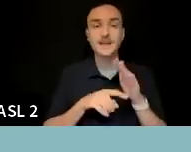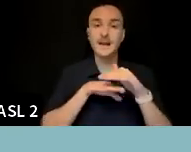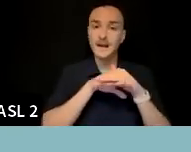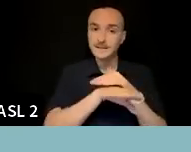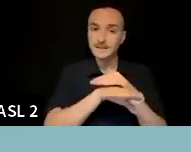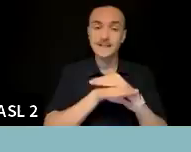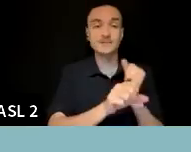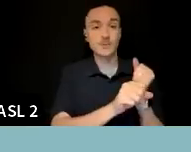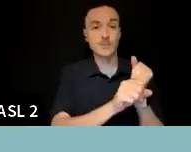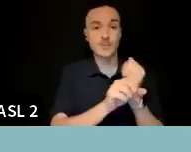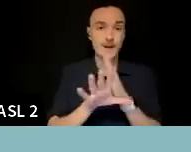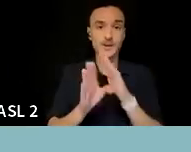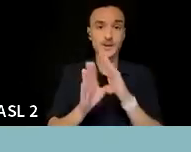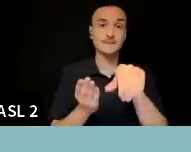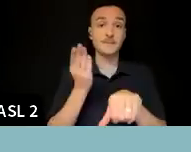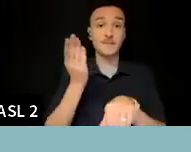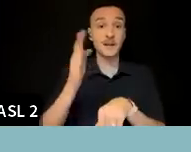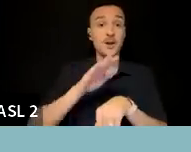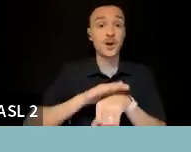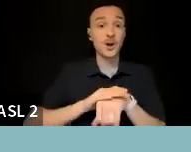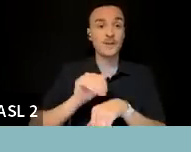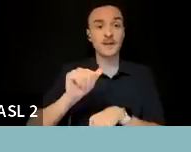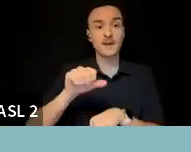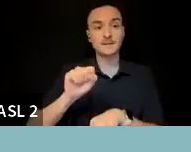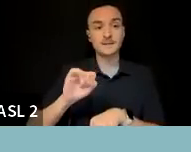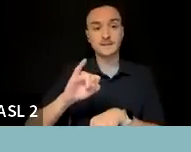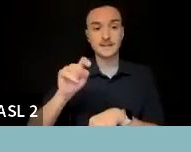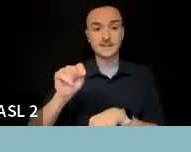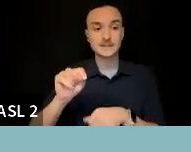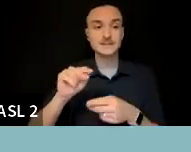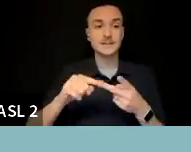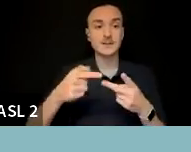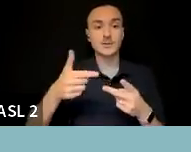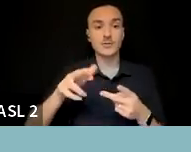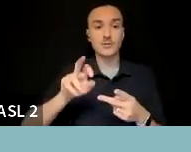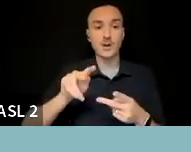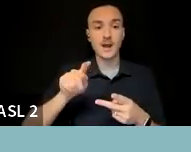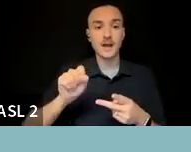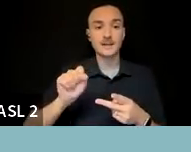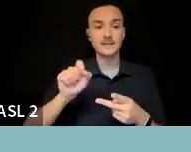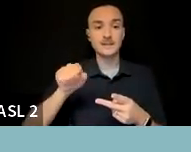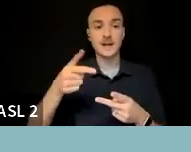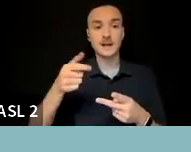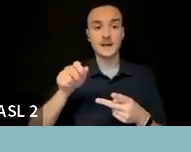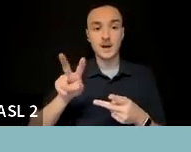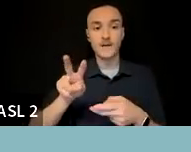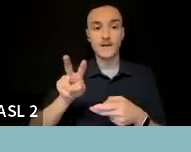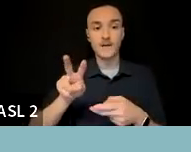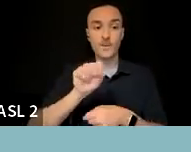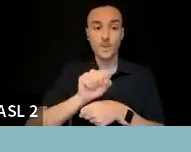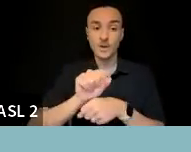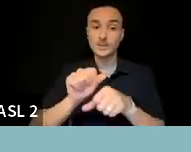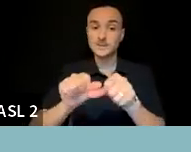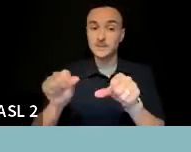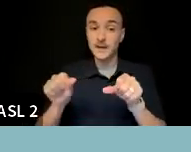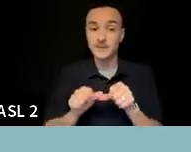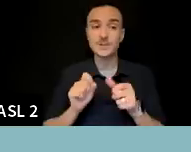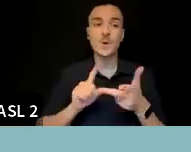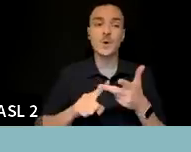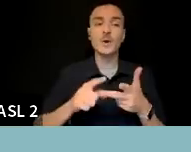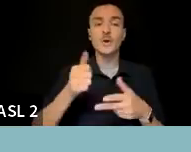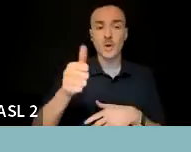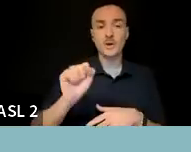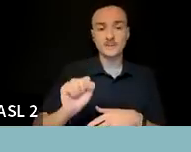NIH's Assist, Grants.gov's Workspace, or your organization may have its own system-to-system solution. You can't just go to